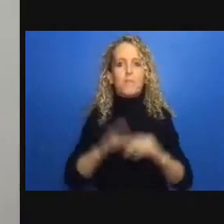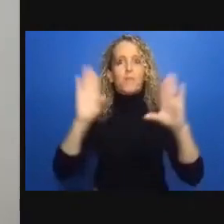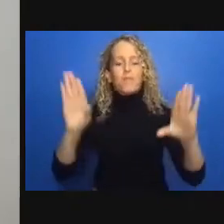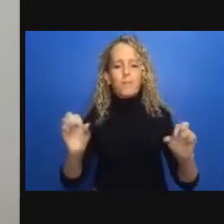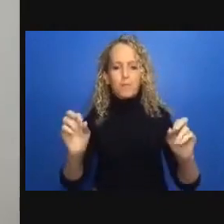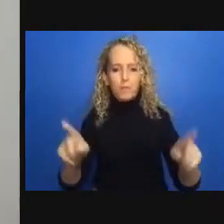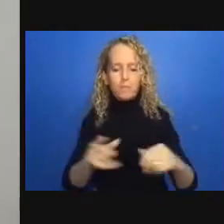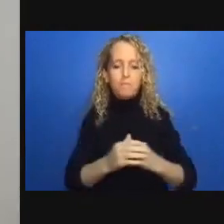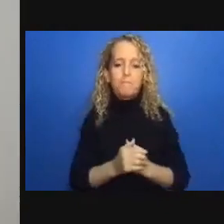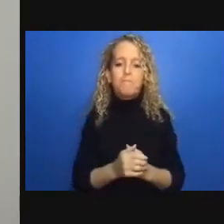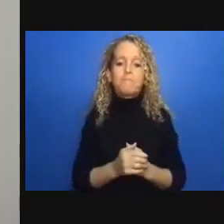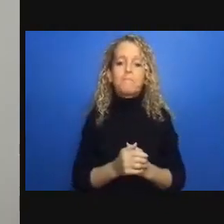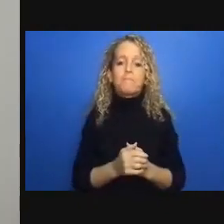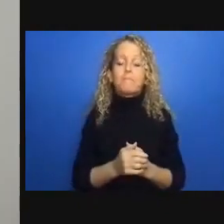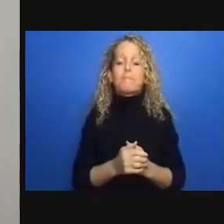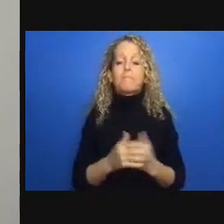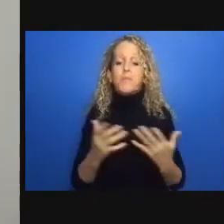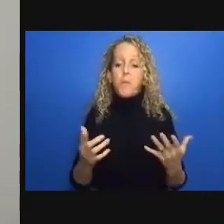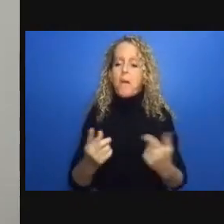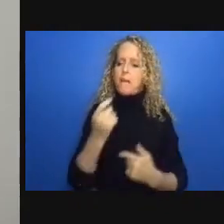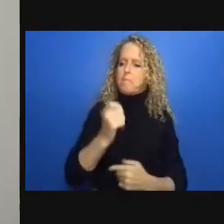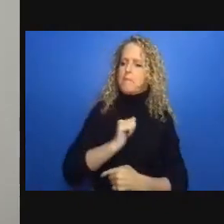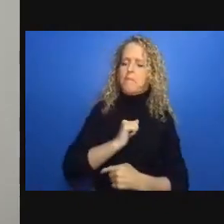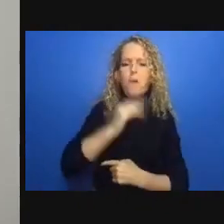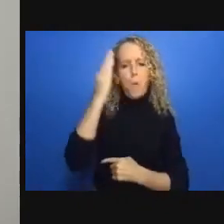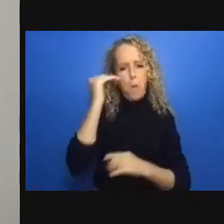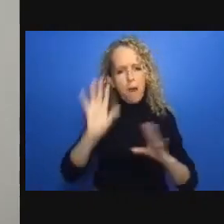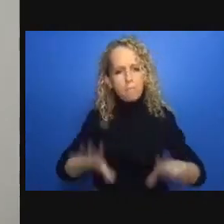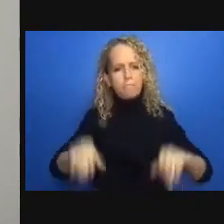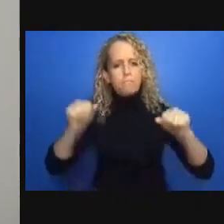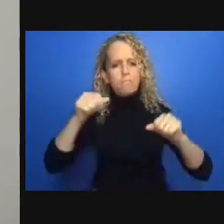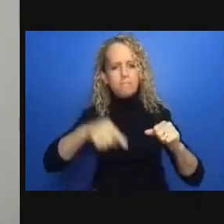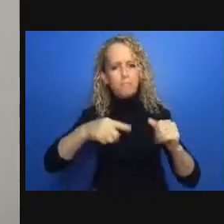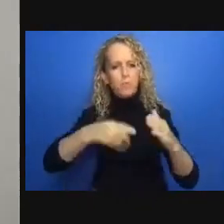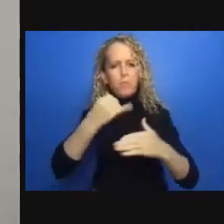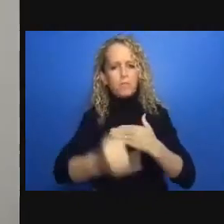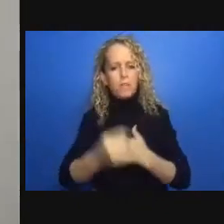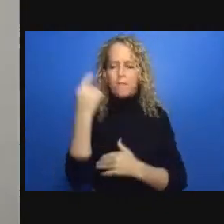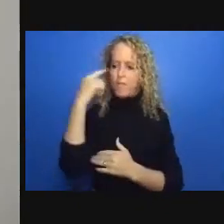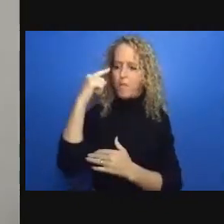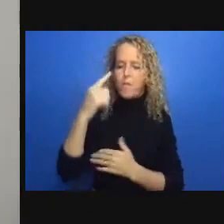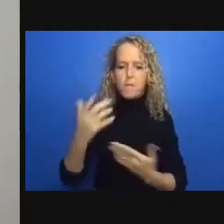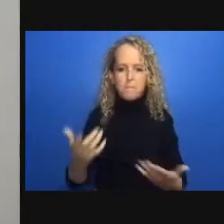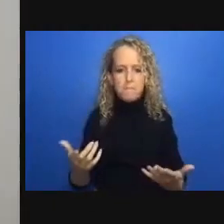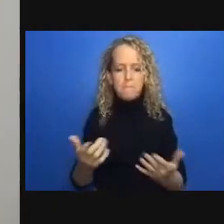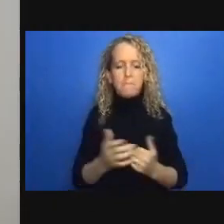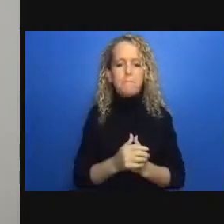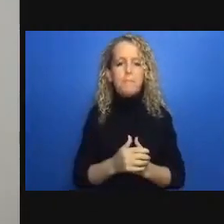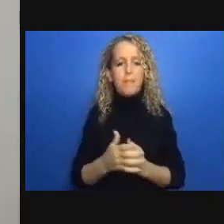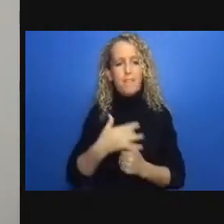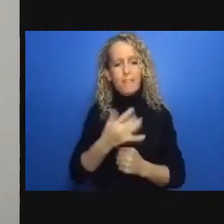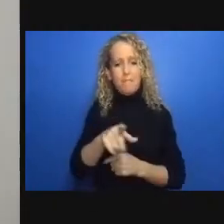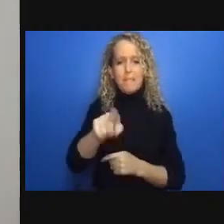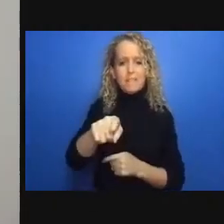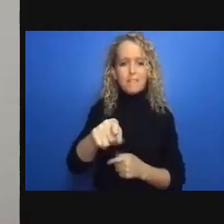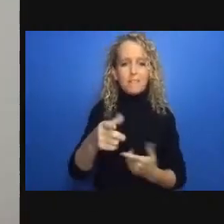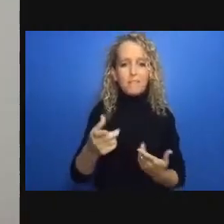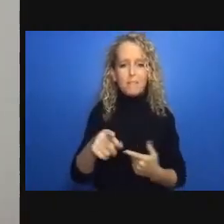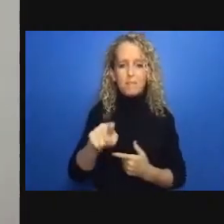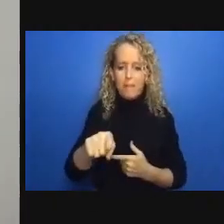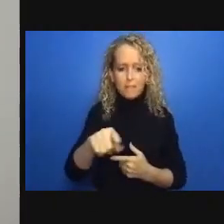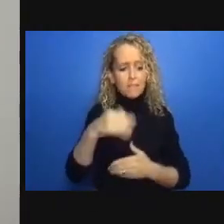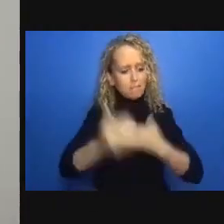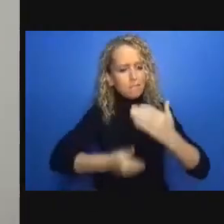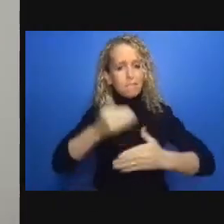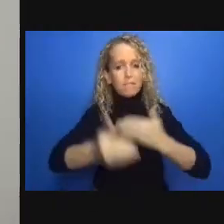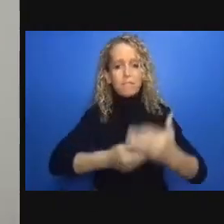take this on? And I think I took this on because it needed to be done. And COVID has just brought more